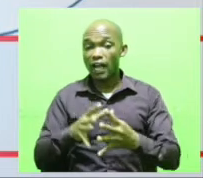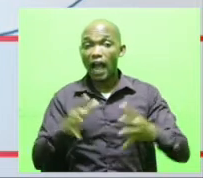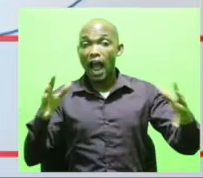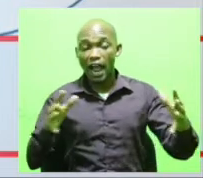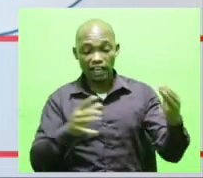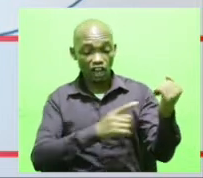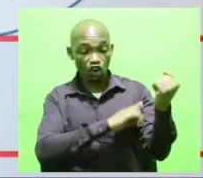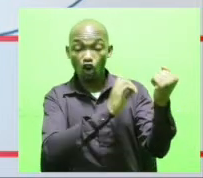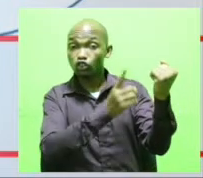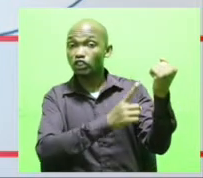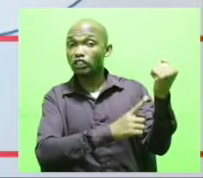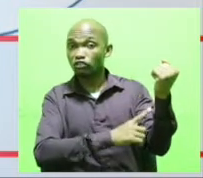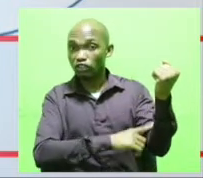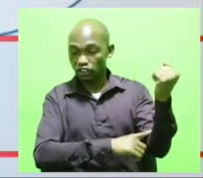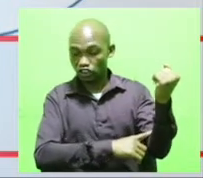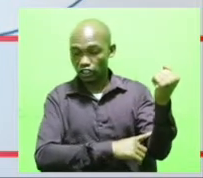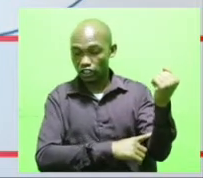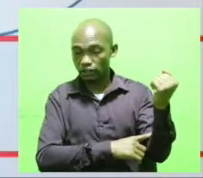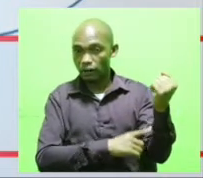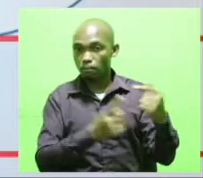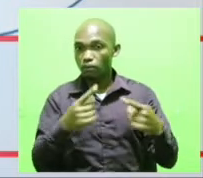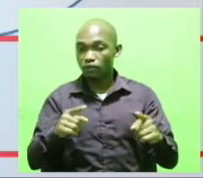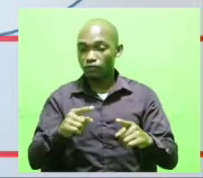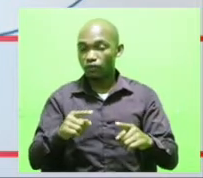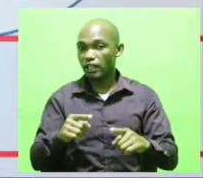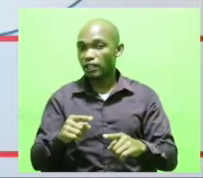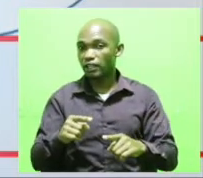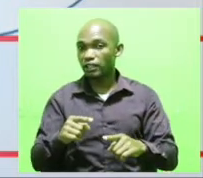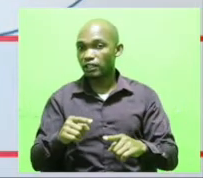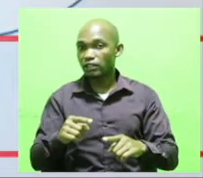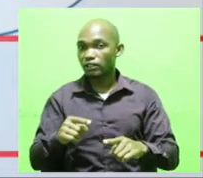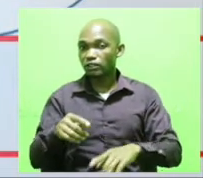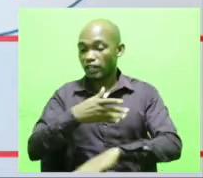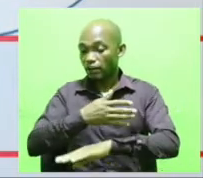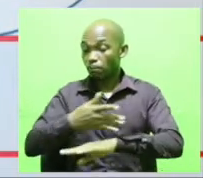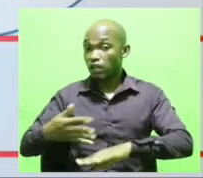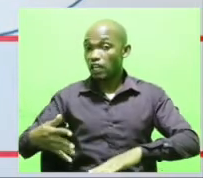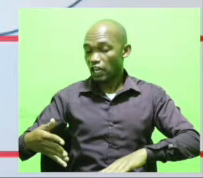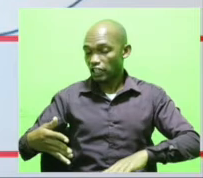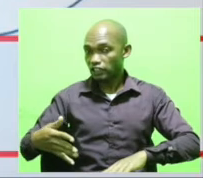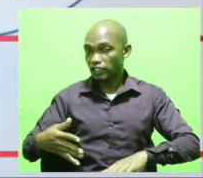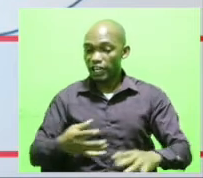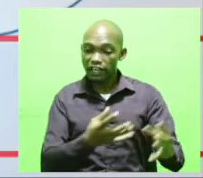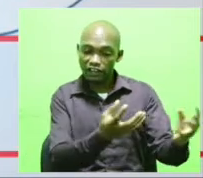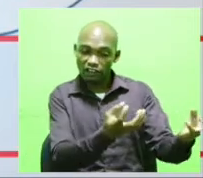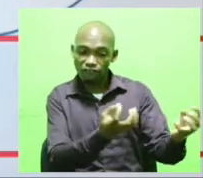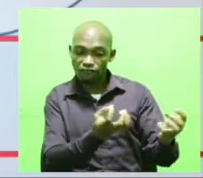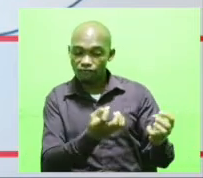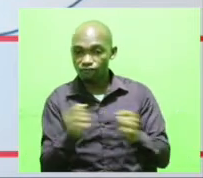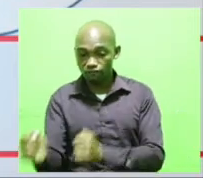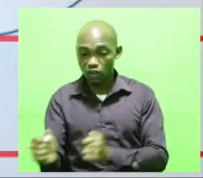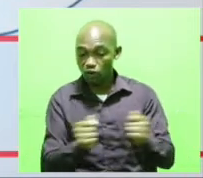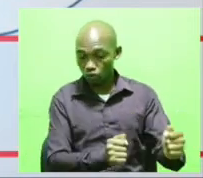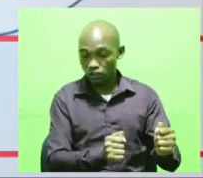air enters the alveolus. This causes a higher concentration of oxygen in the alveolus than in the